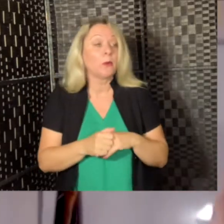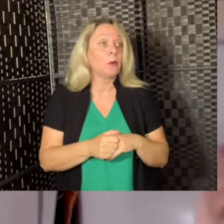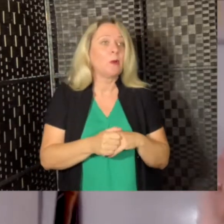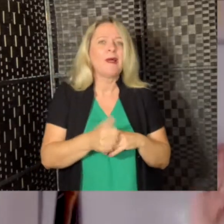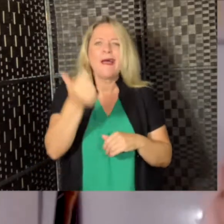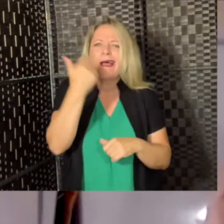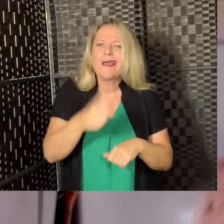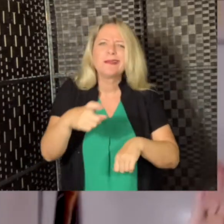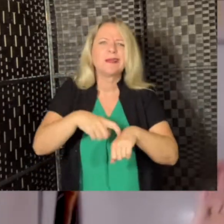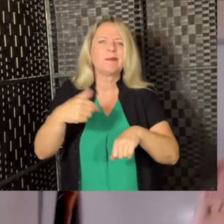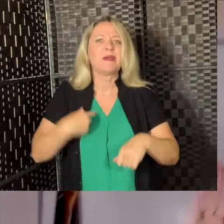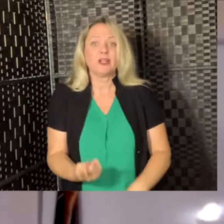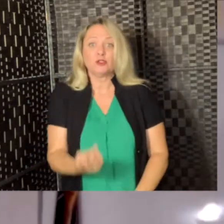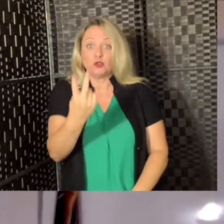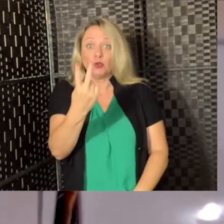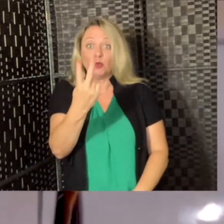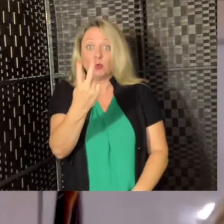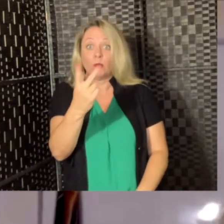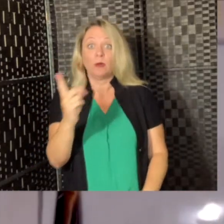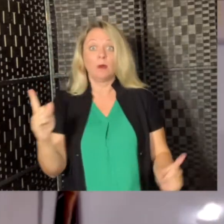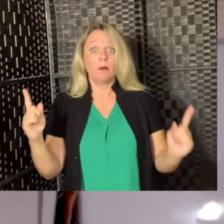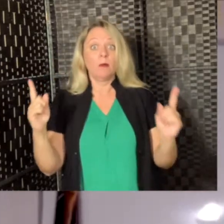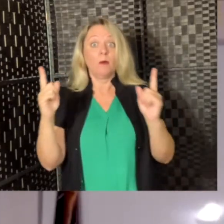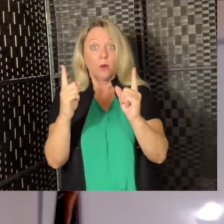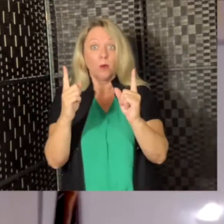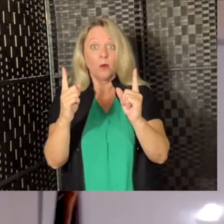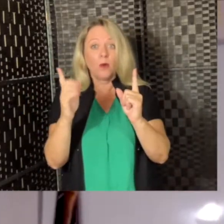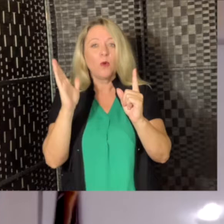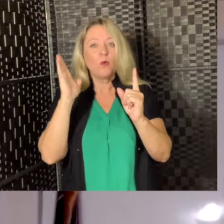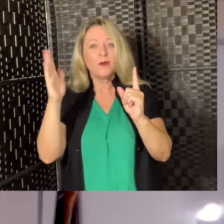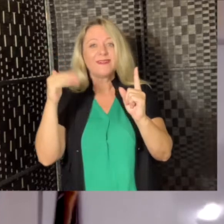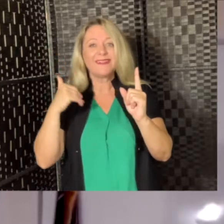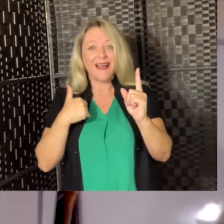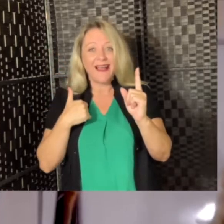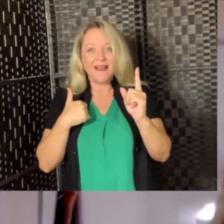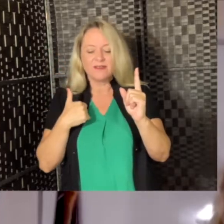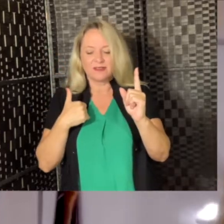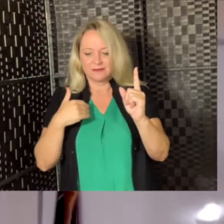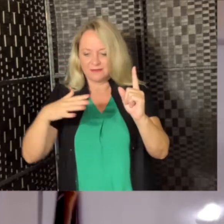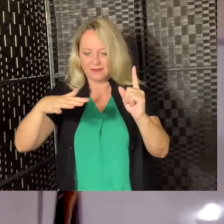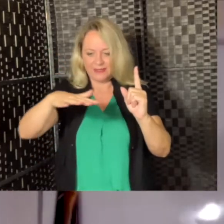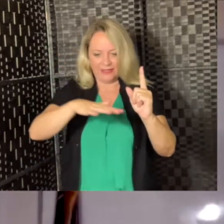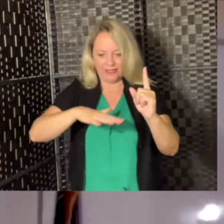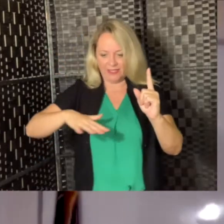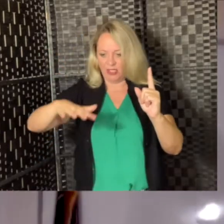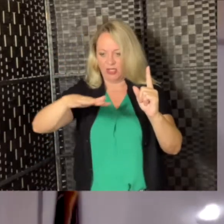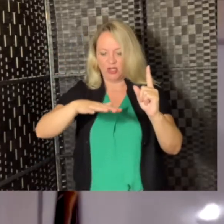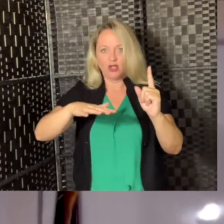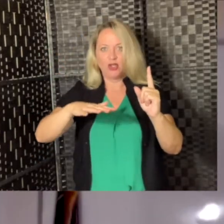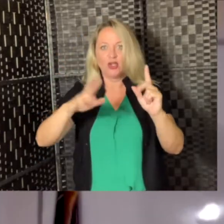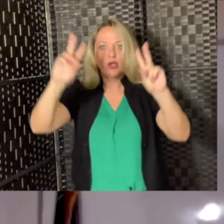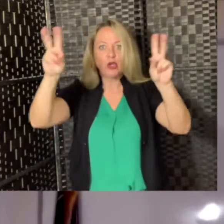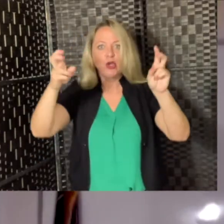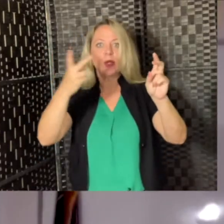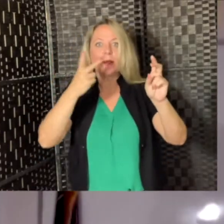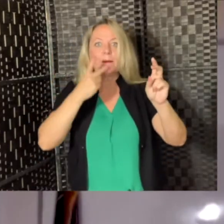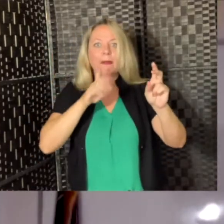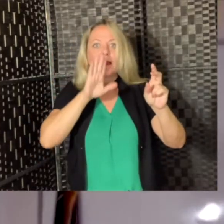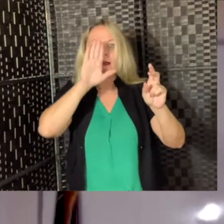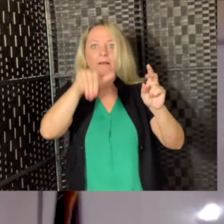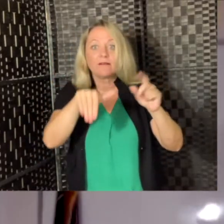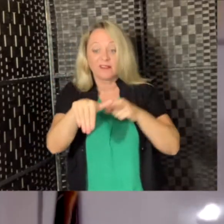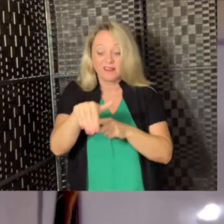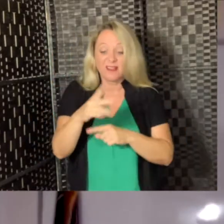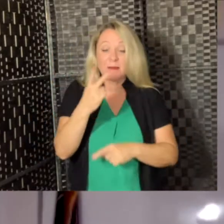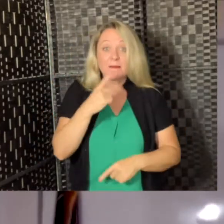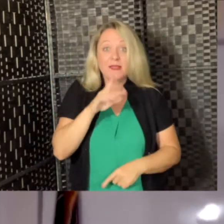anytime there are two. And there's a pink elephant really in the middle of all pairing. And I want